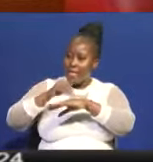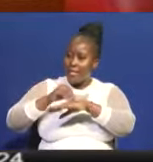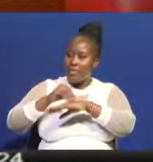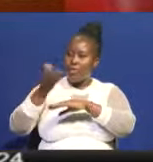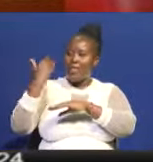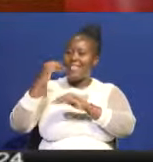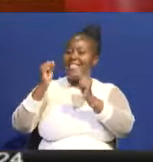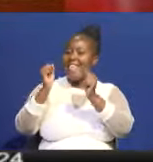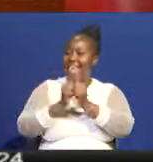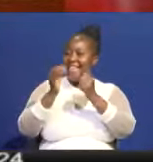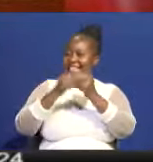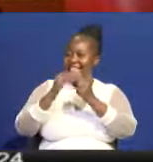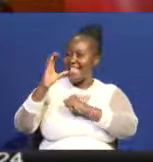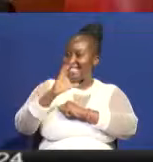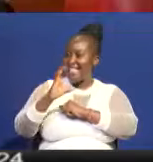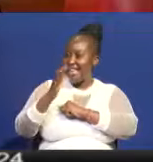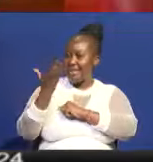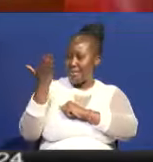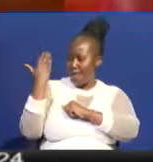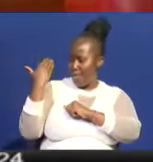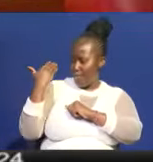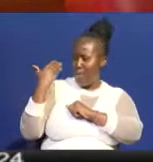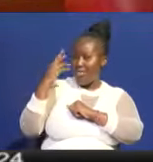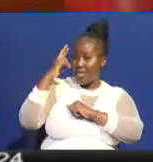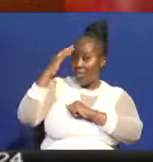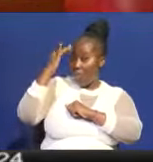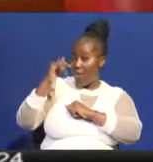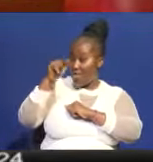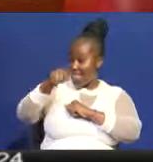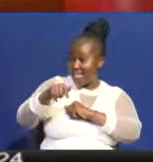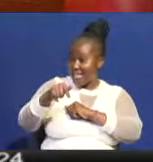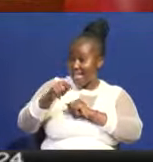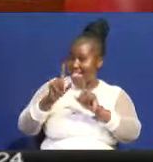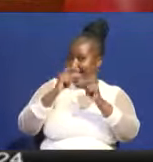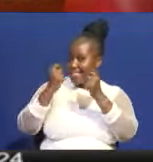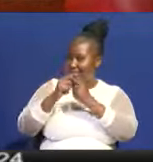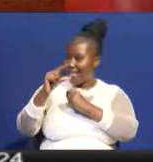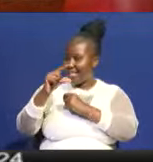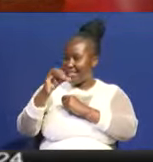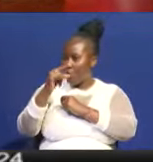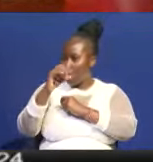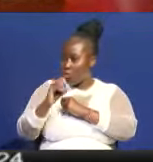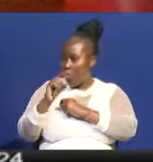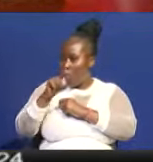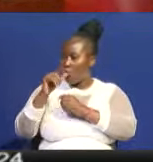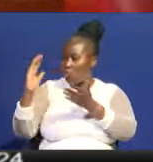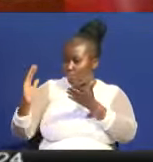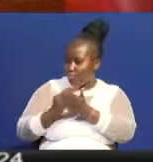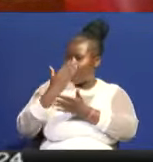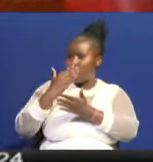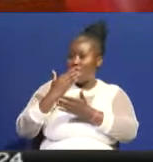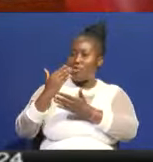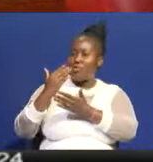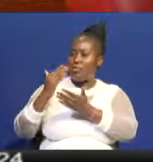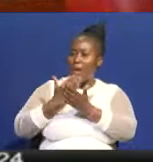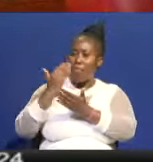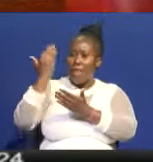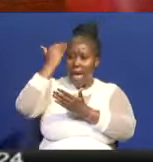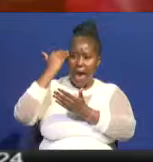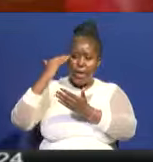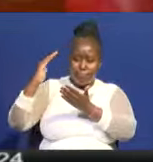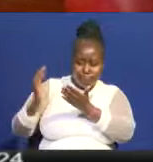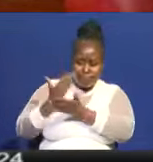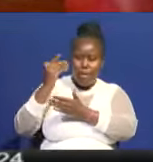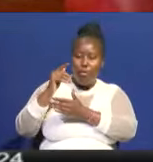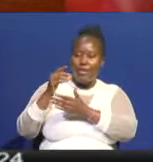the 18th century. And the purpose of the guillotine was actually to chop off everybody's head when it was